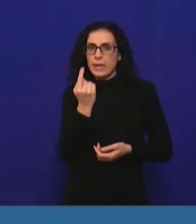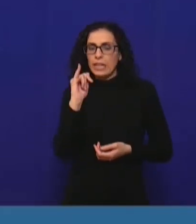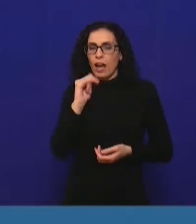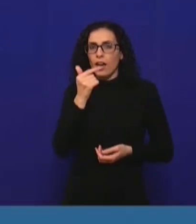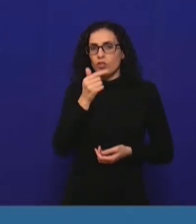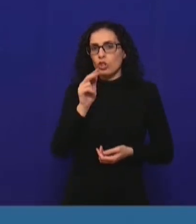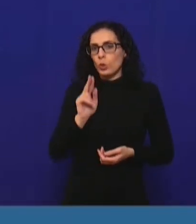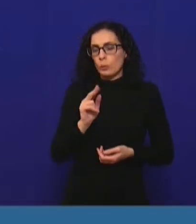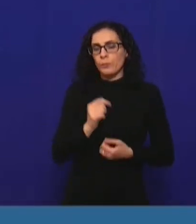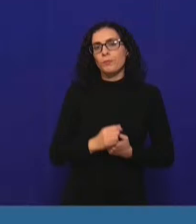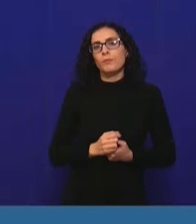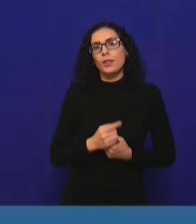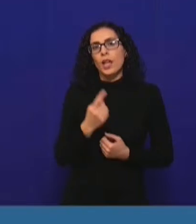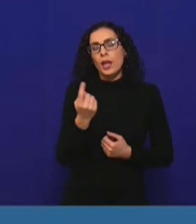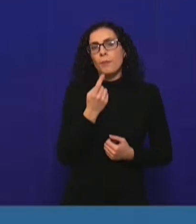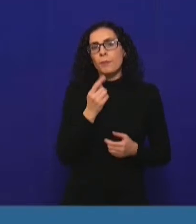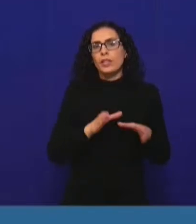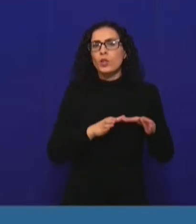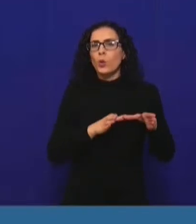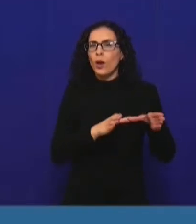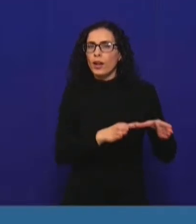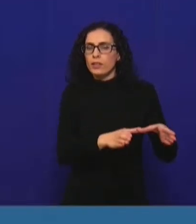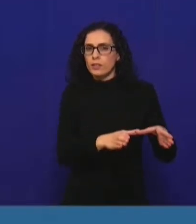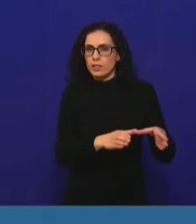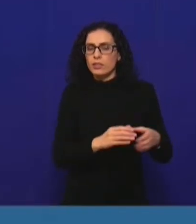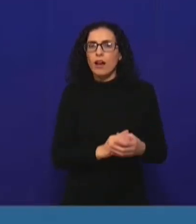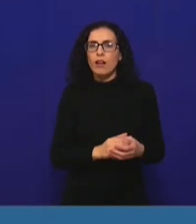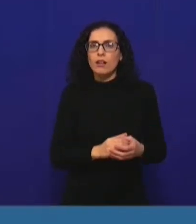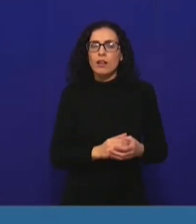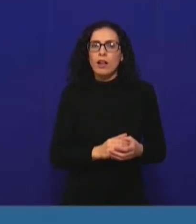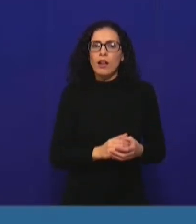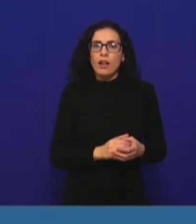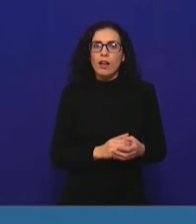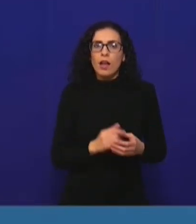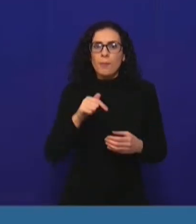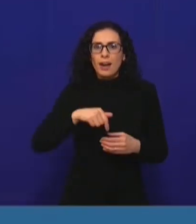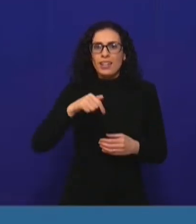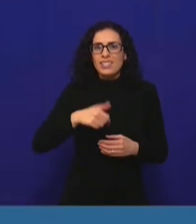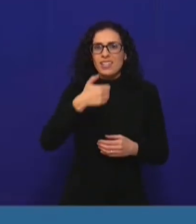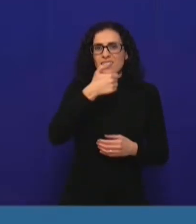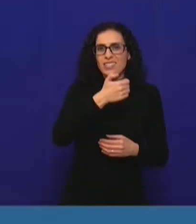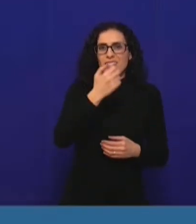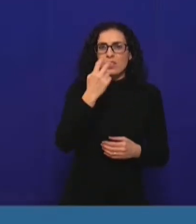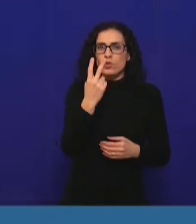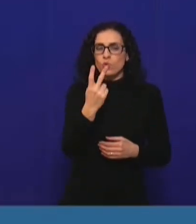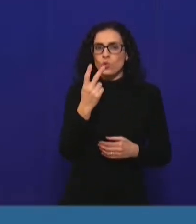għandna f'kwarantina, jekk inħarsu lejn it-total ta' każijiet li hemm f'kwarantina bħalissa huwa ta'